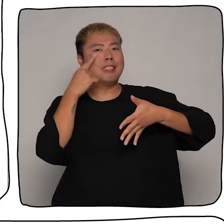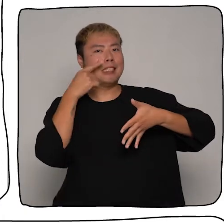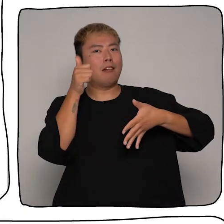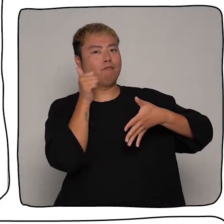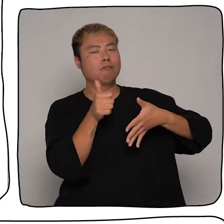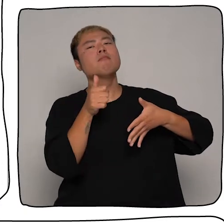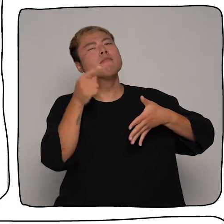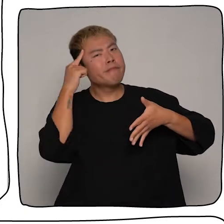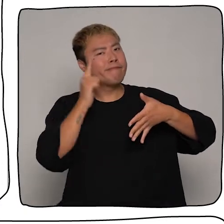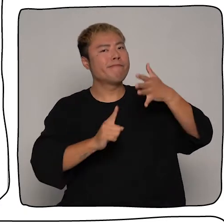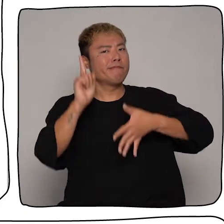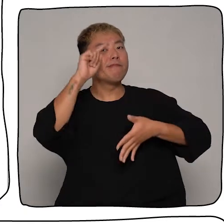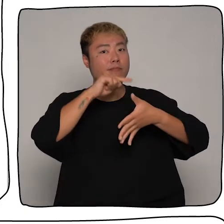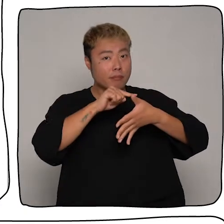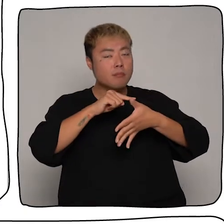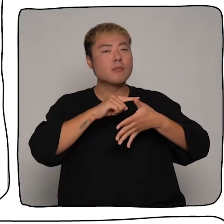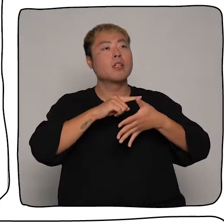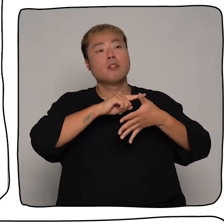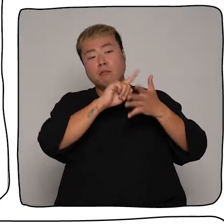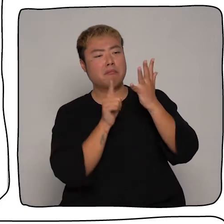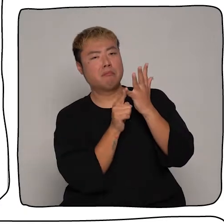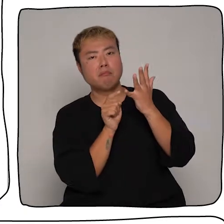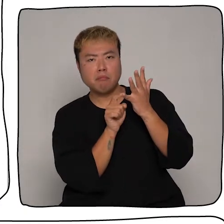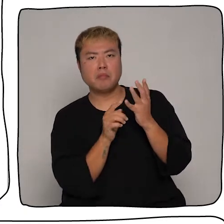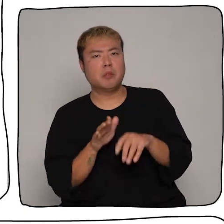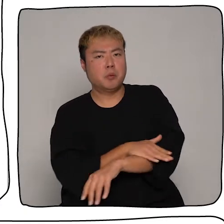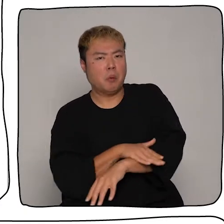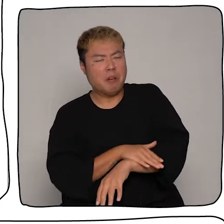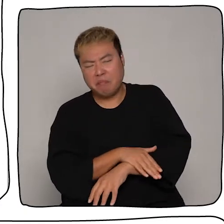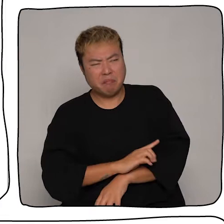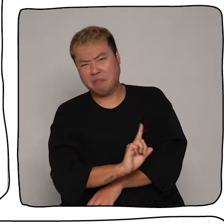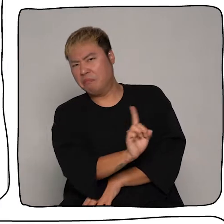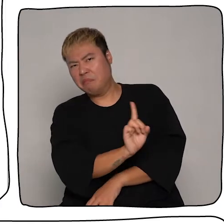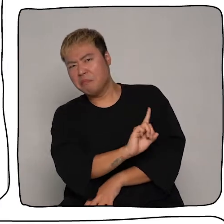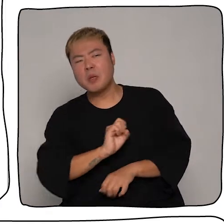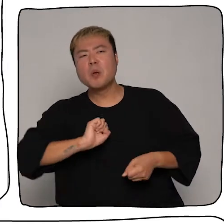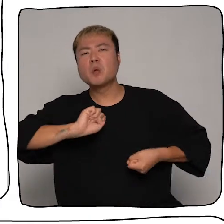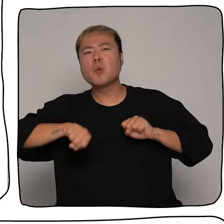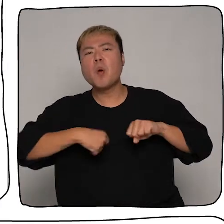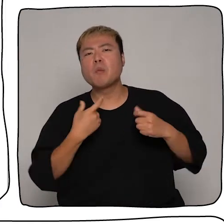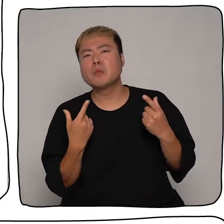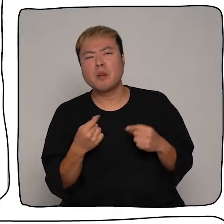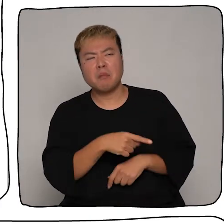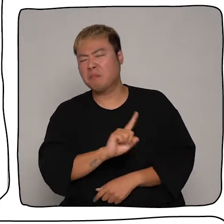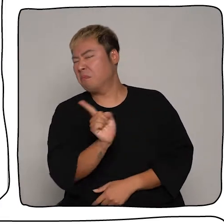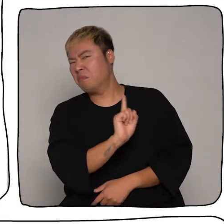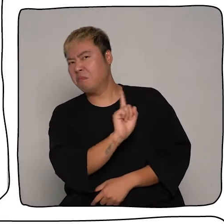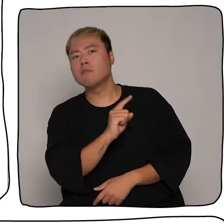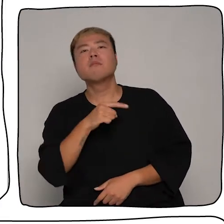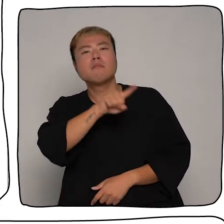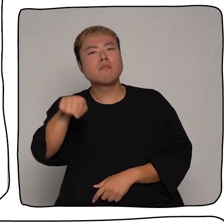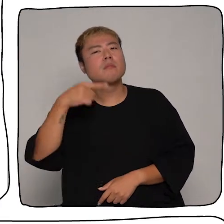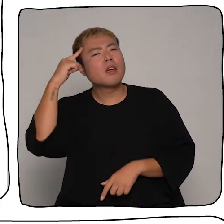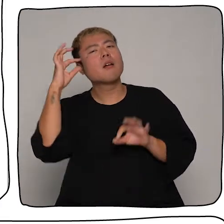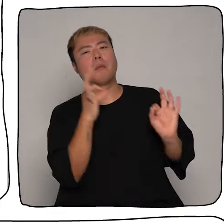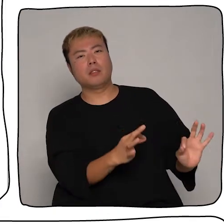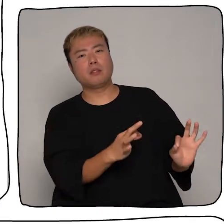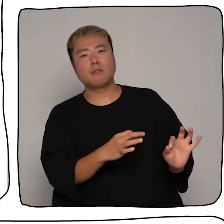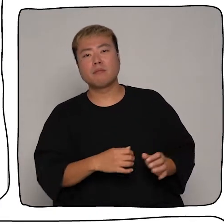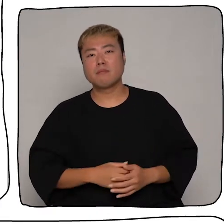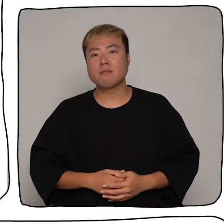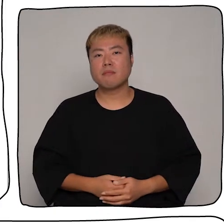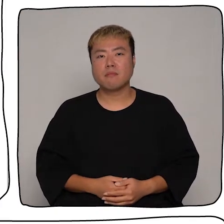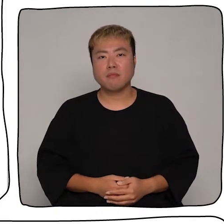rationally. On the other hand, the sense of touch has been identified as one of the most inferior